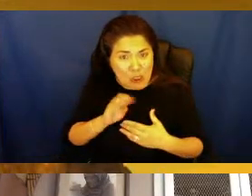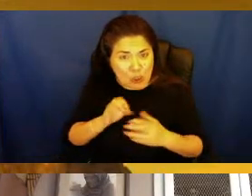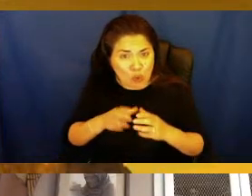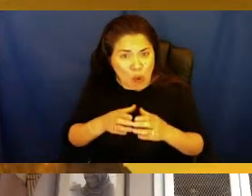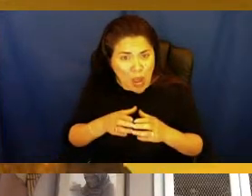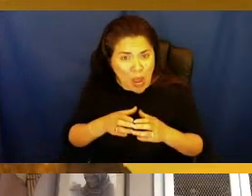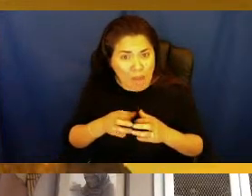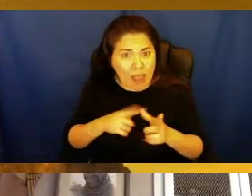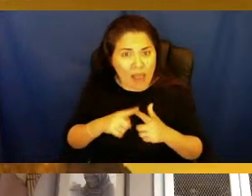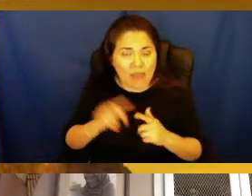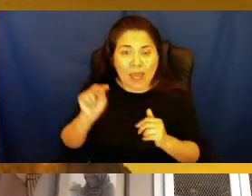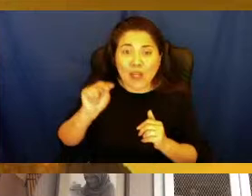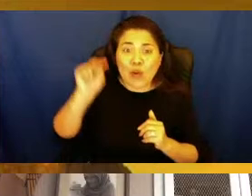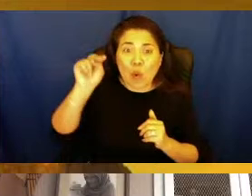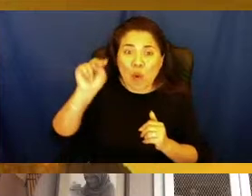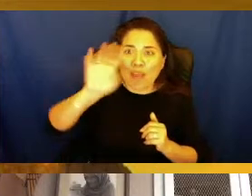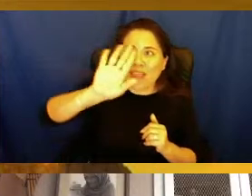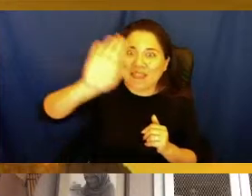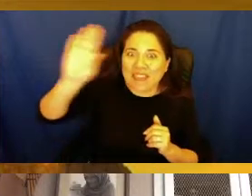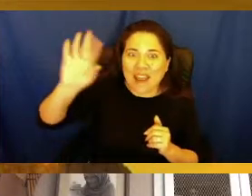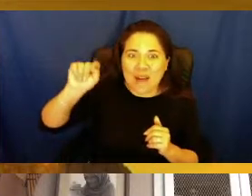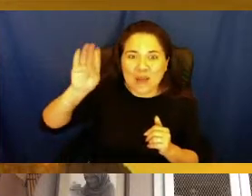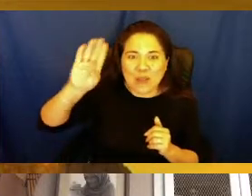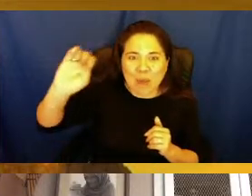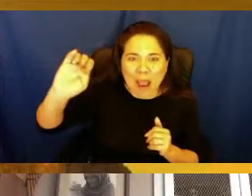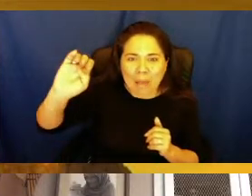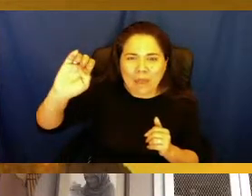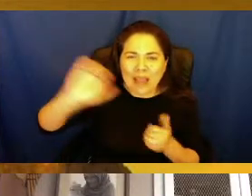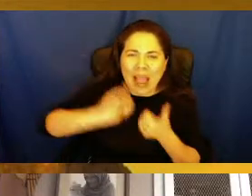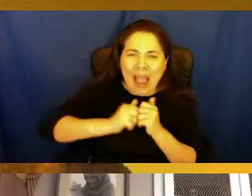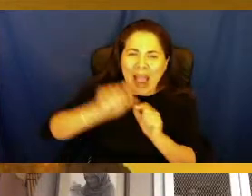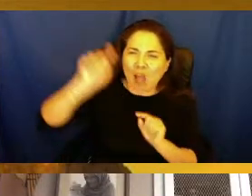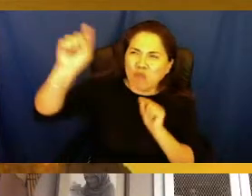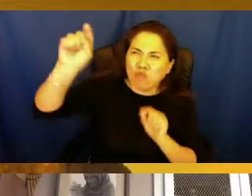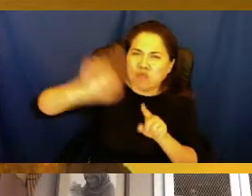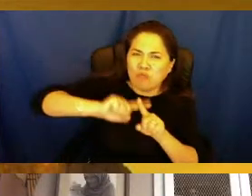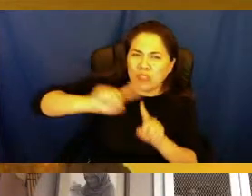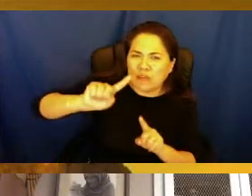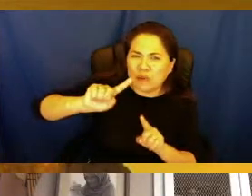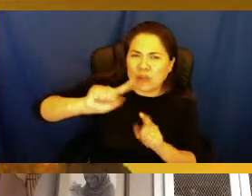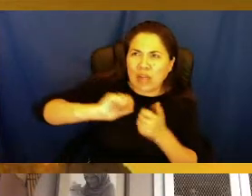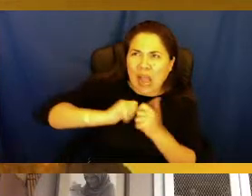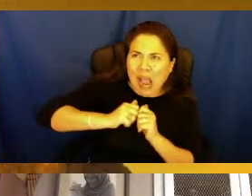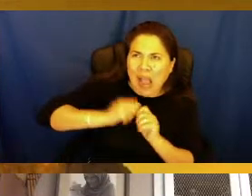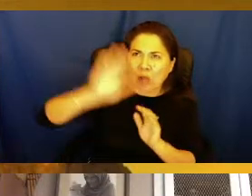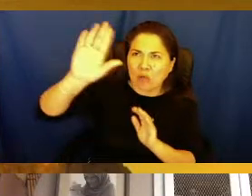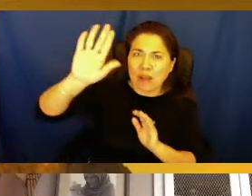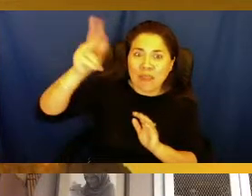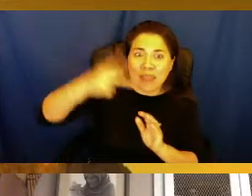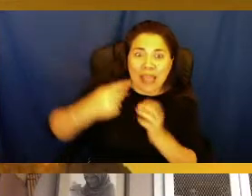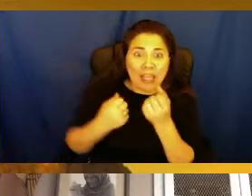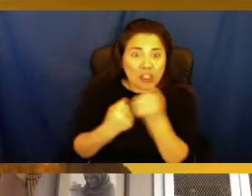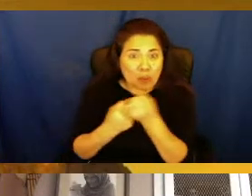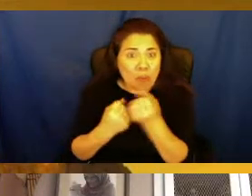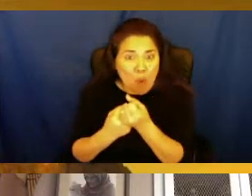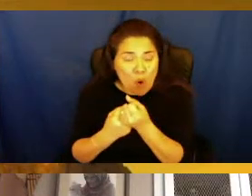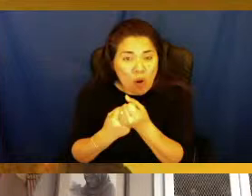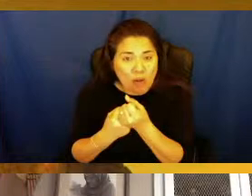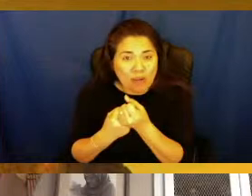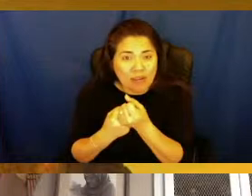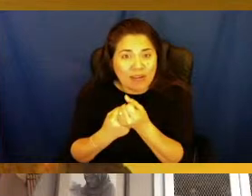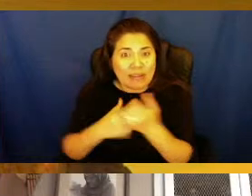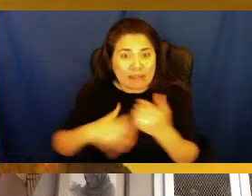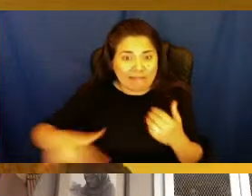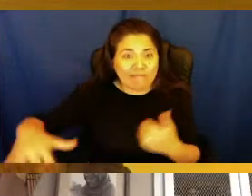Northern American tribes, so to know the differences and see how important it is to support the Coahuiltecans and the